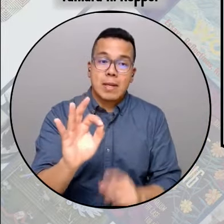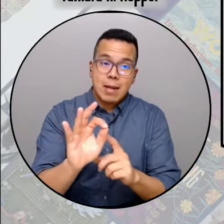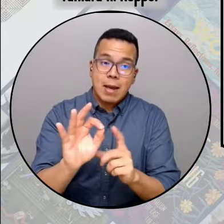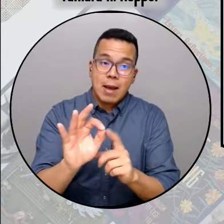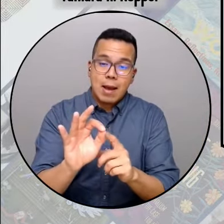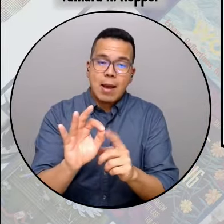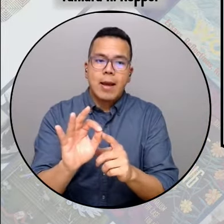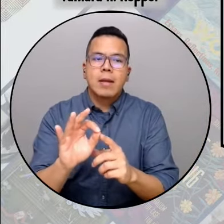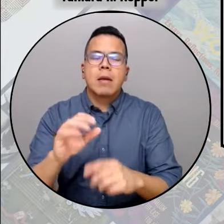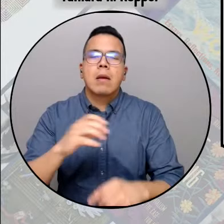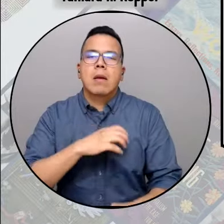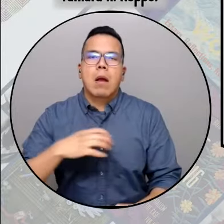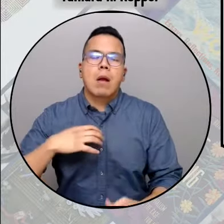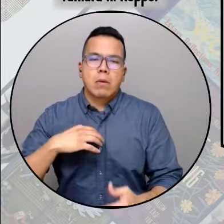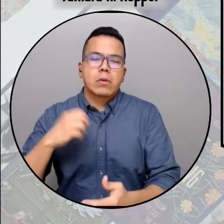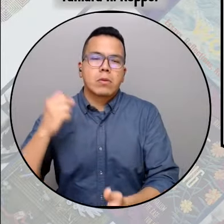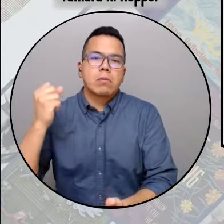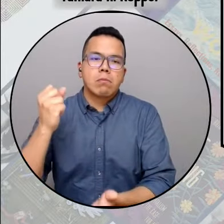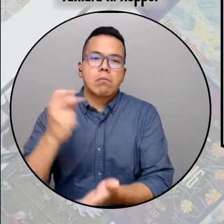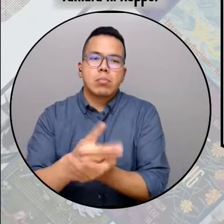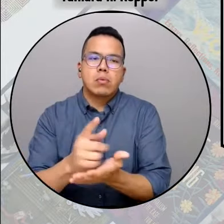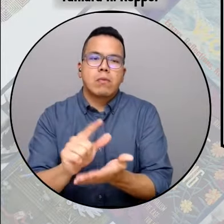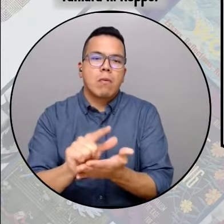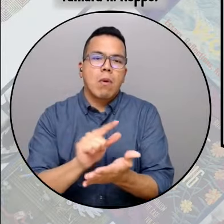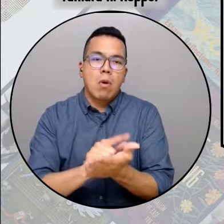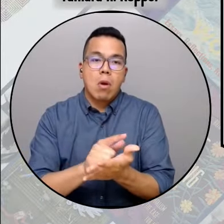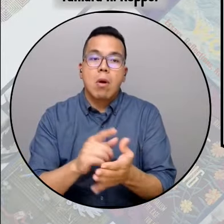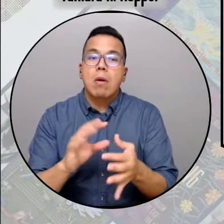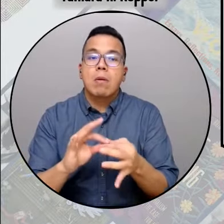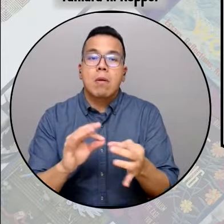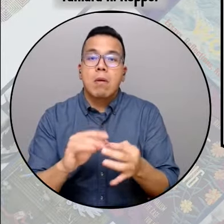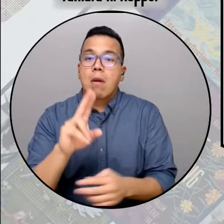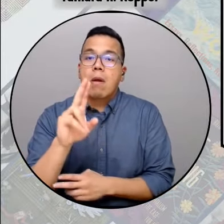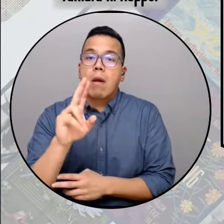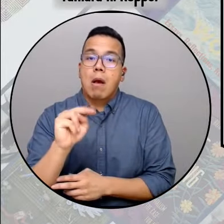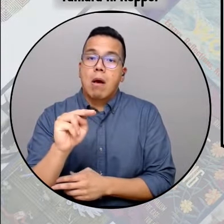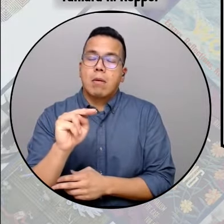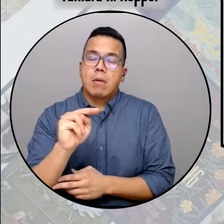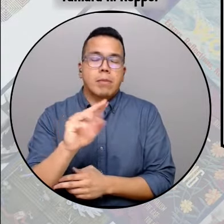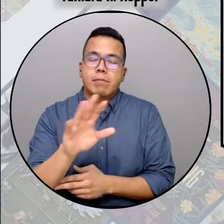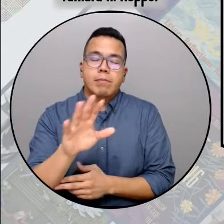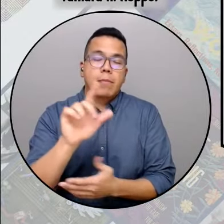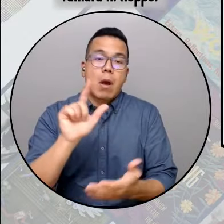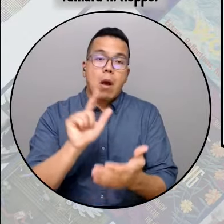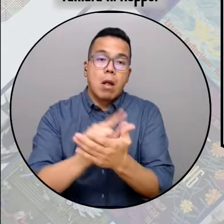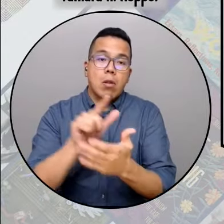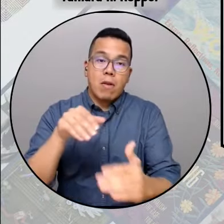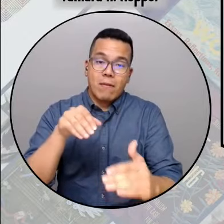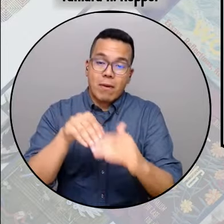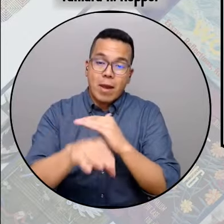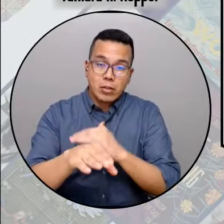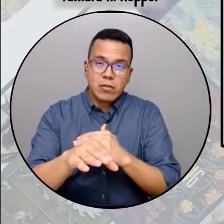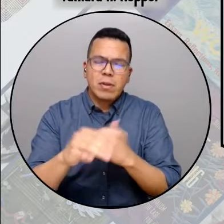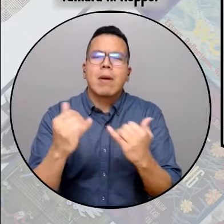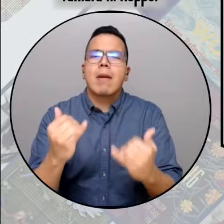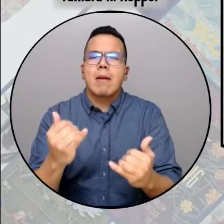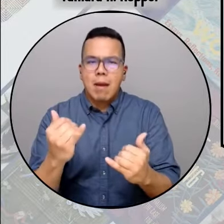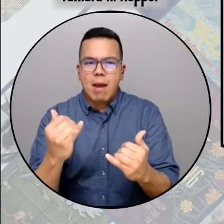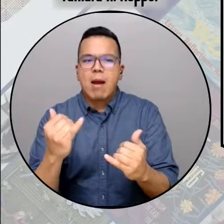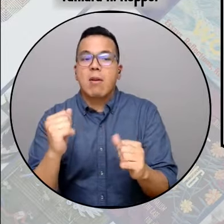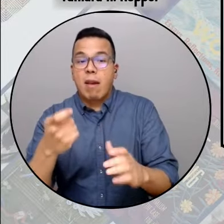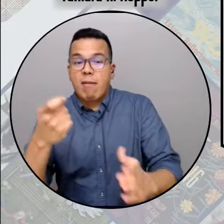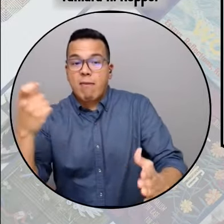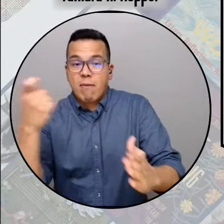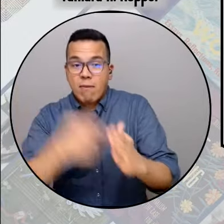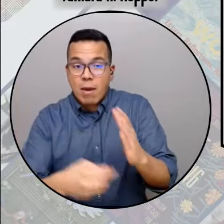misdemeanor. And so it's punishable by 1 year of imprisonment or $1,000 fine or both, which is a significant amount of money. I